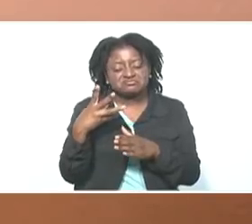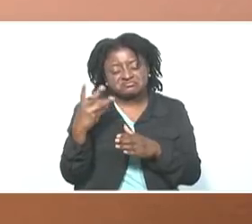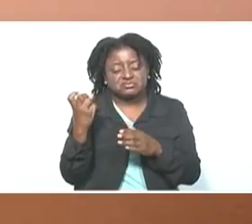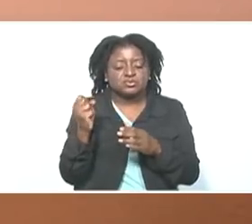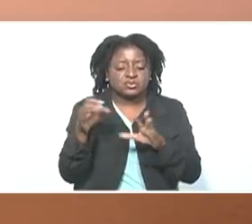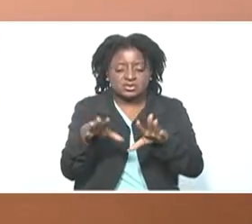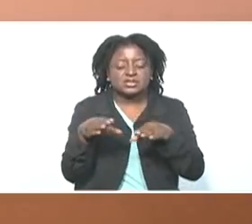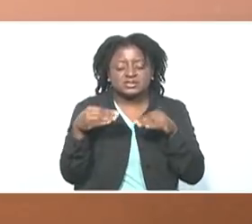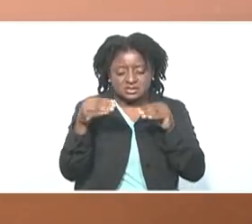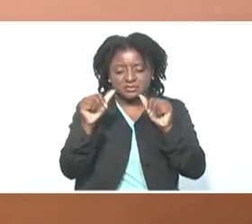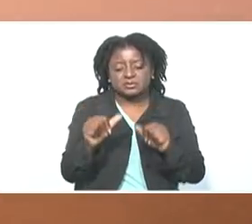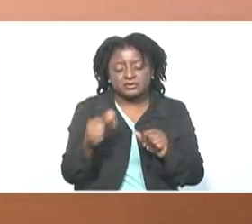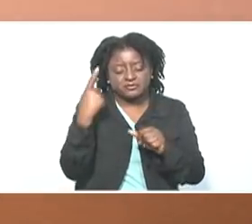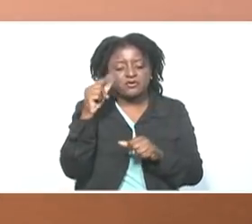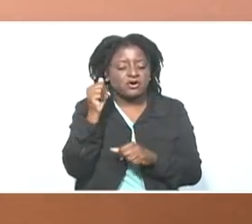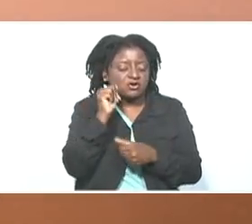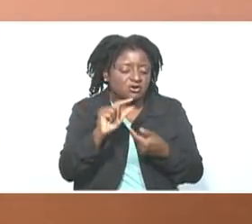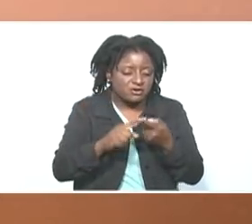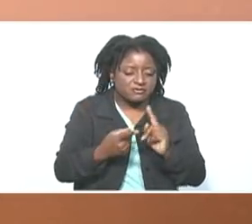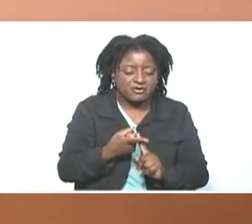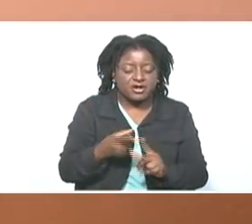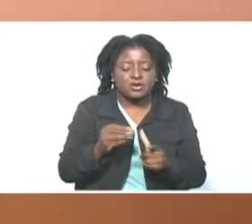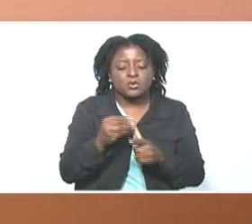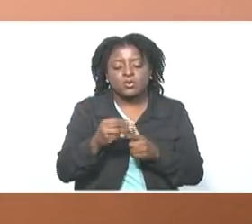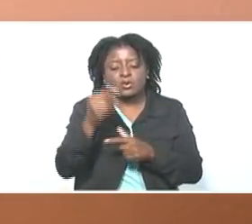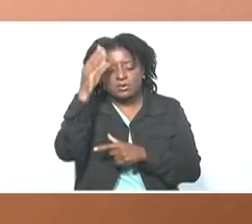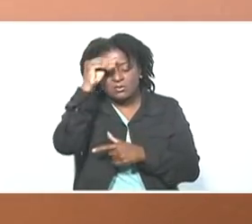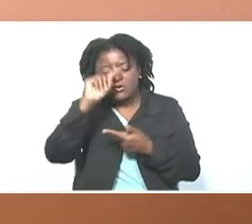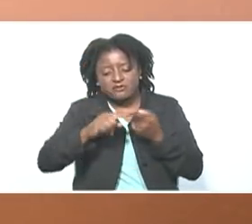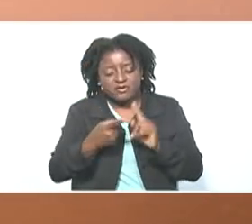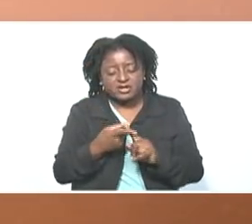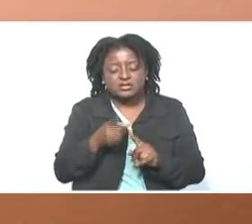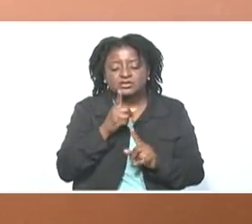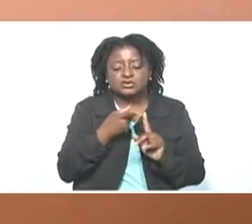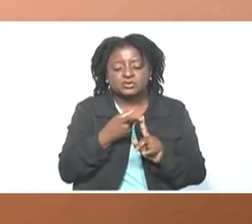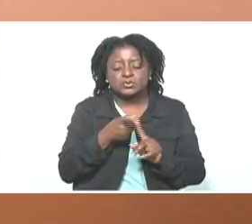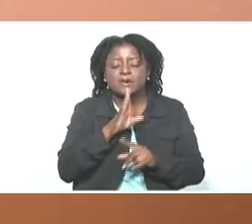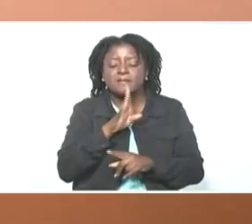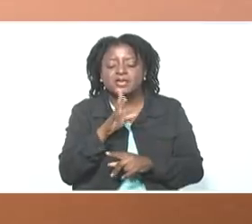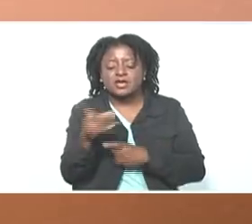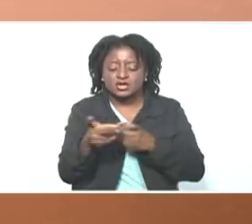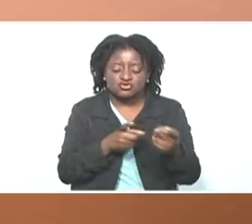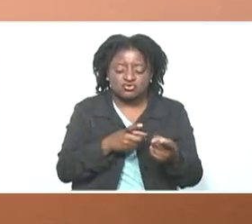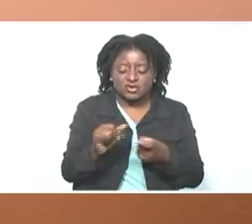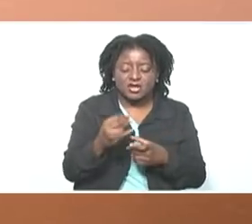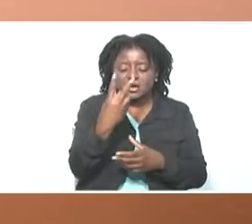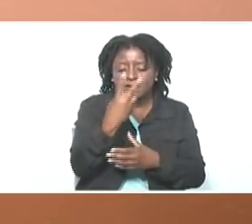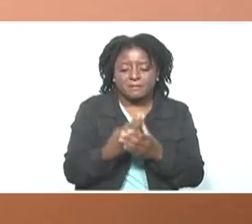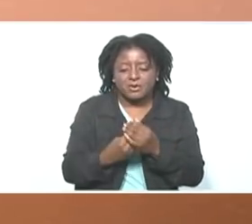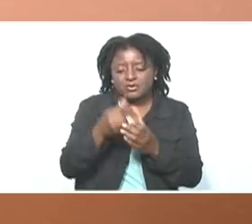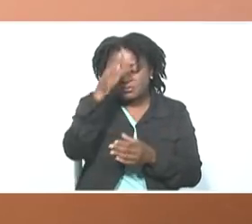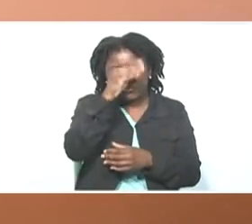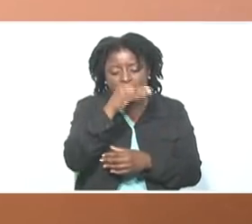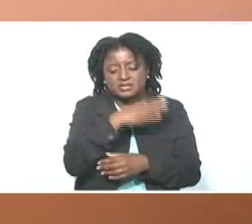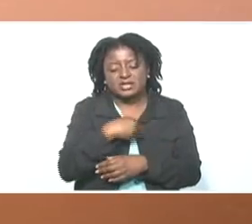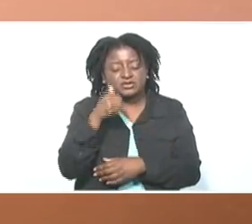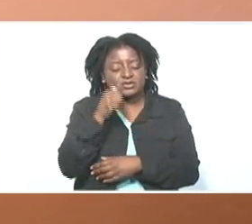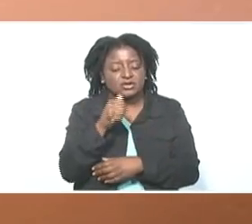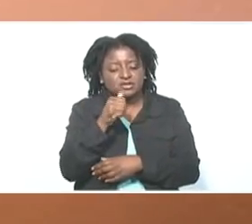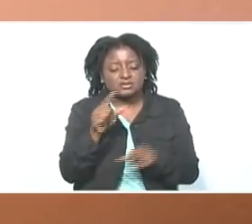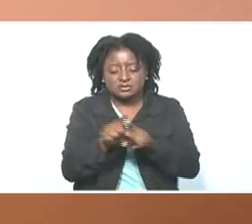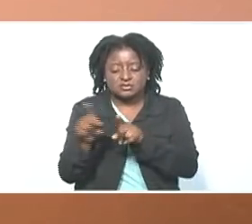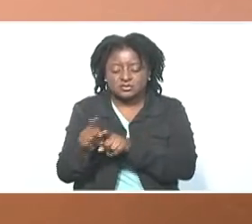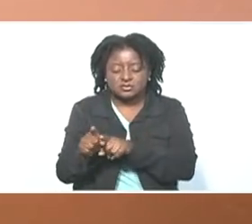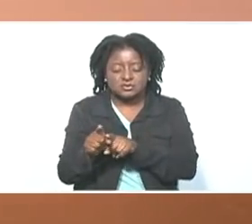acceptable for their girlfriend or boyfriend to be controlling, and both boys and girls were equally likely